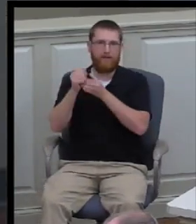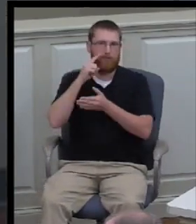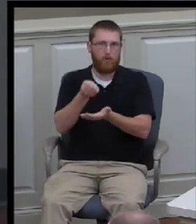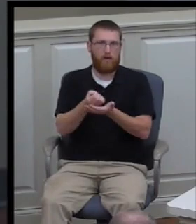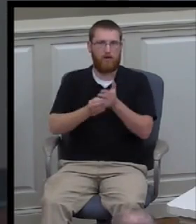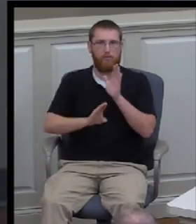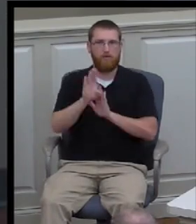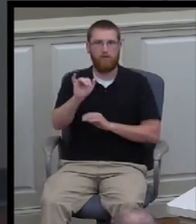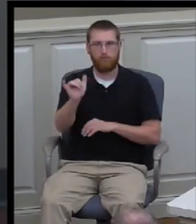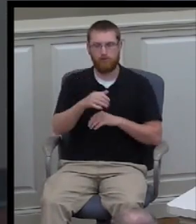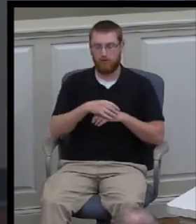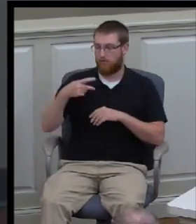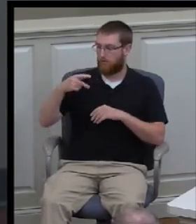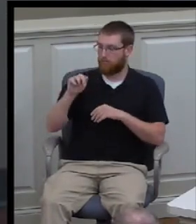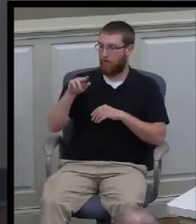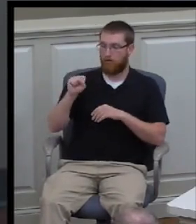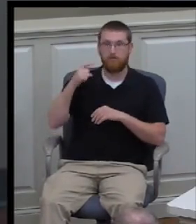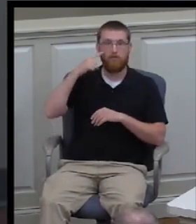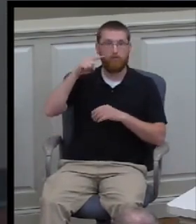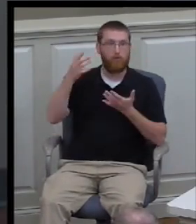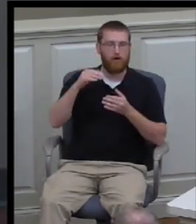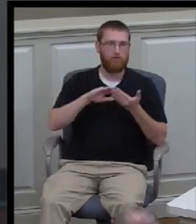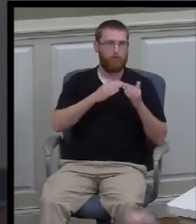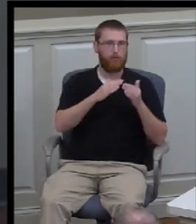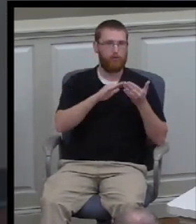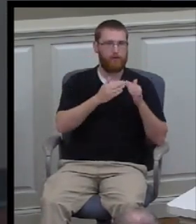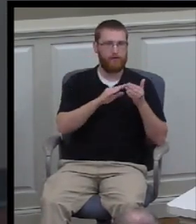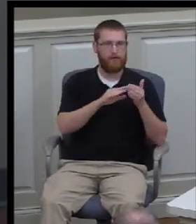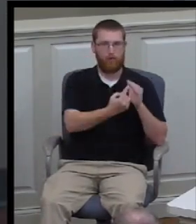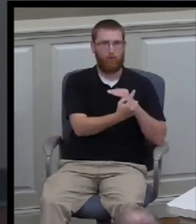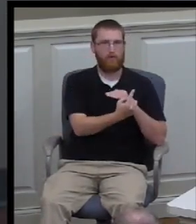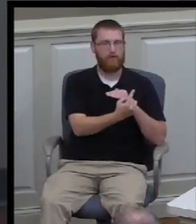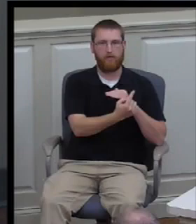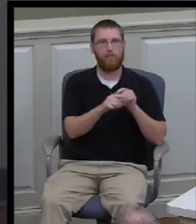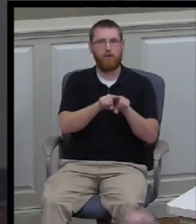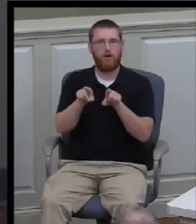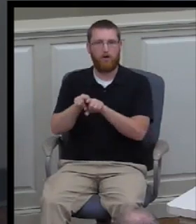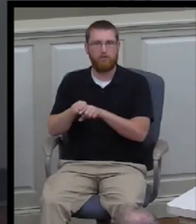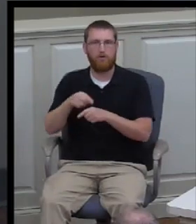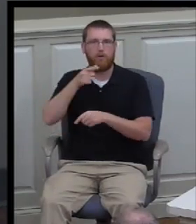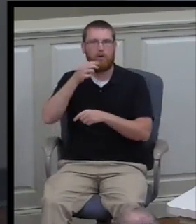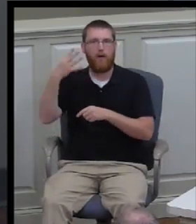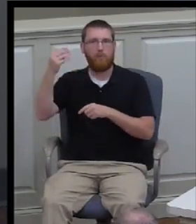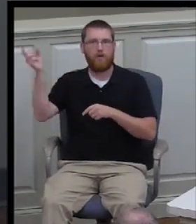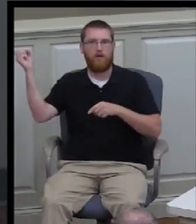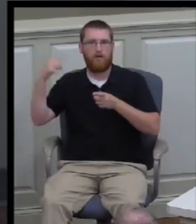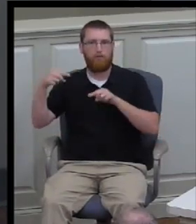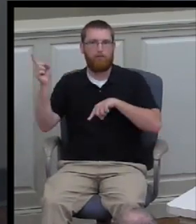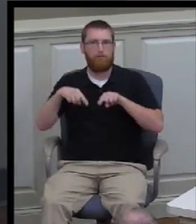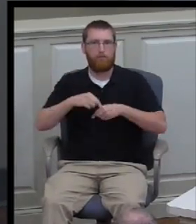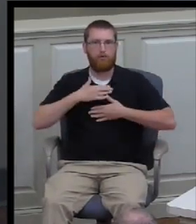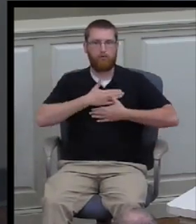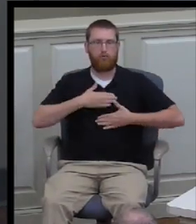development. Parks can be for the community, but also, drive individuals and residents outside of the